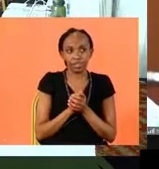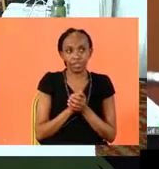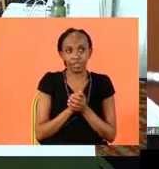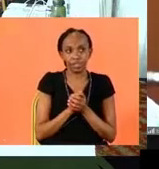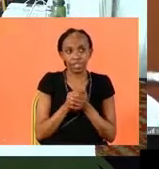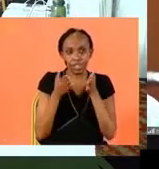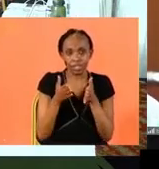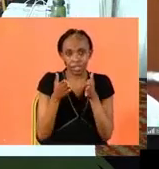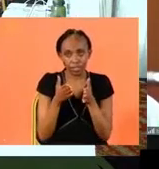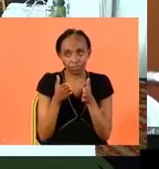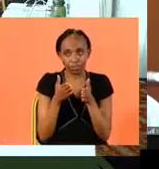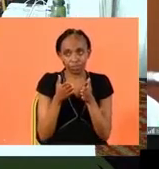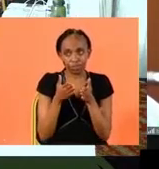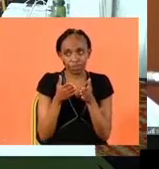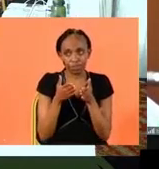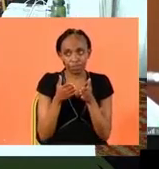So these are